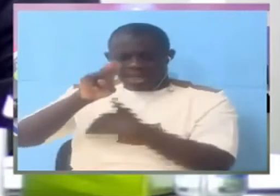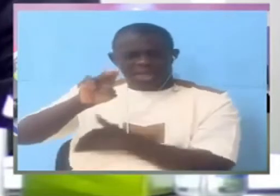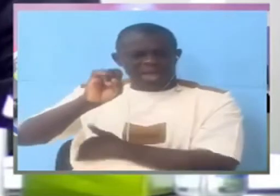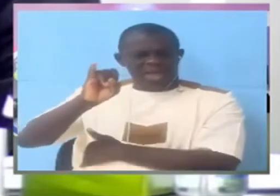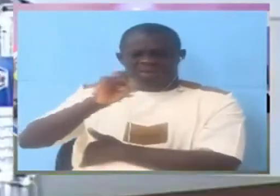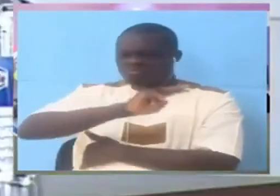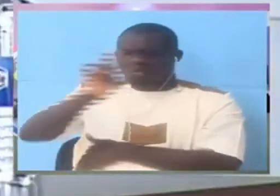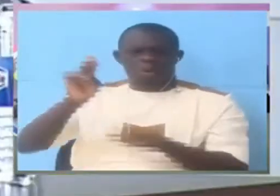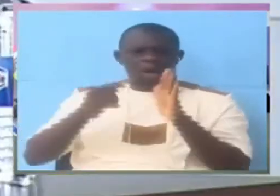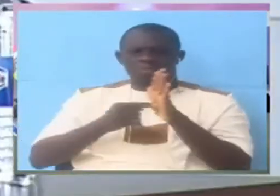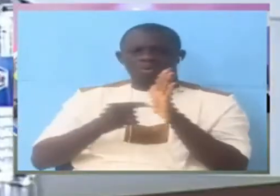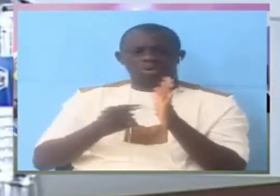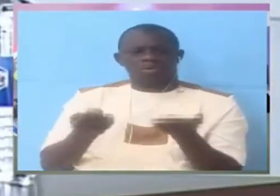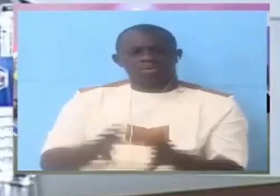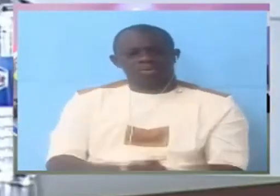I